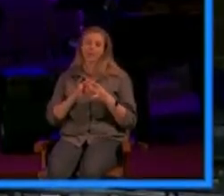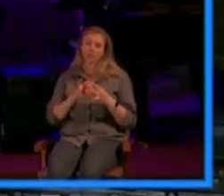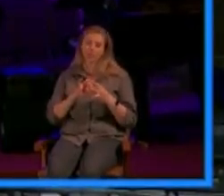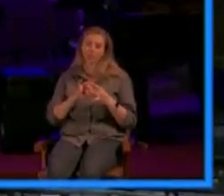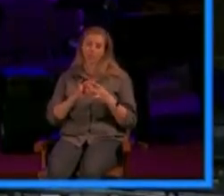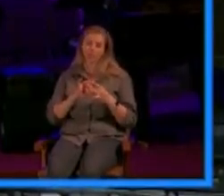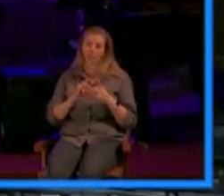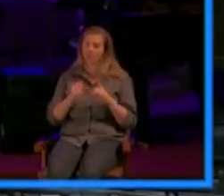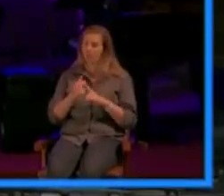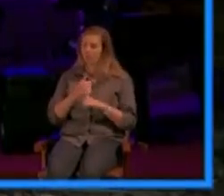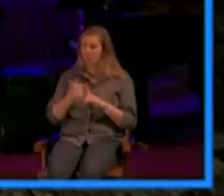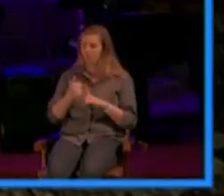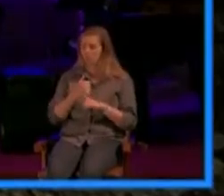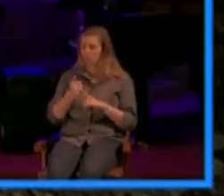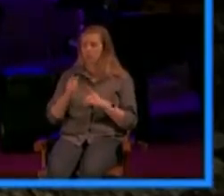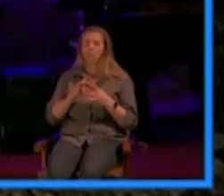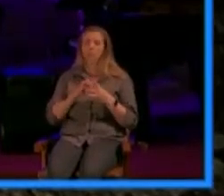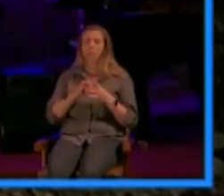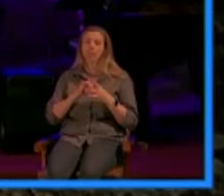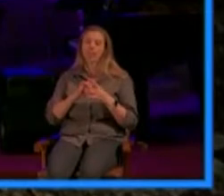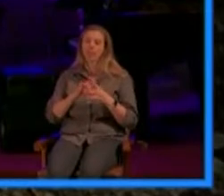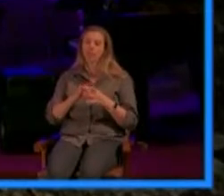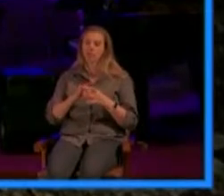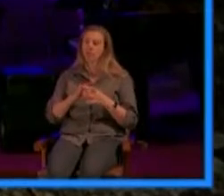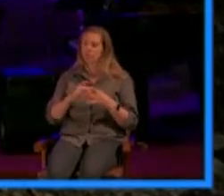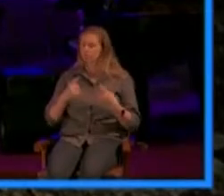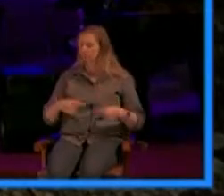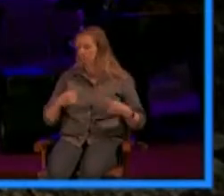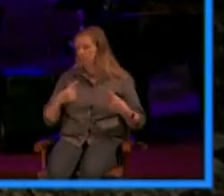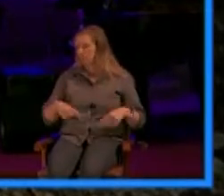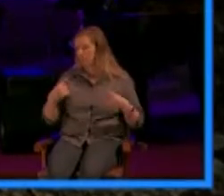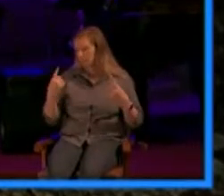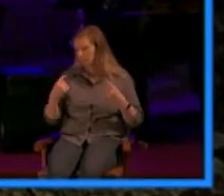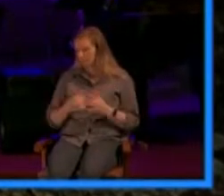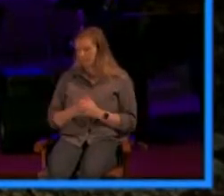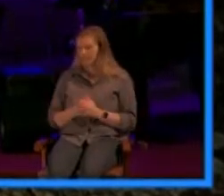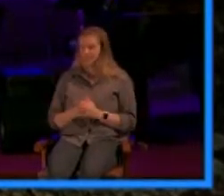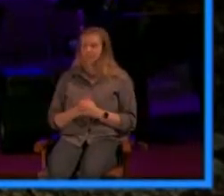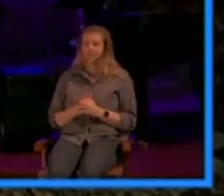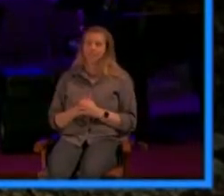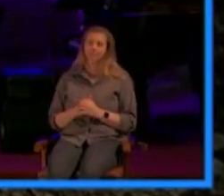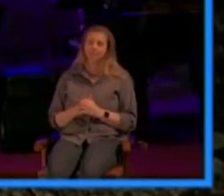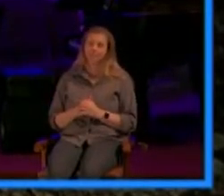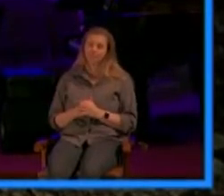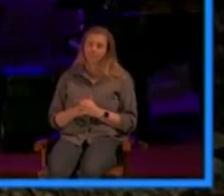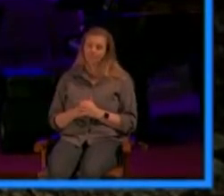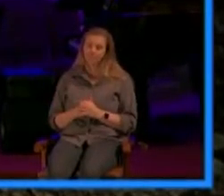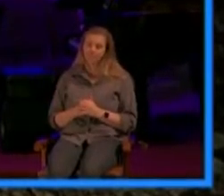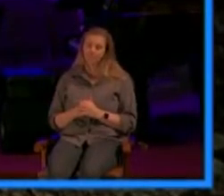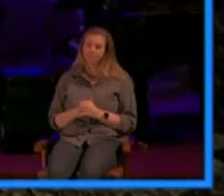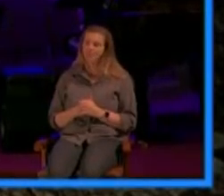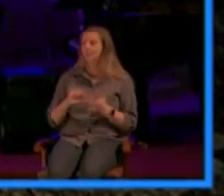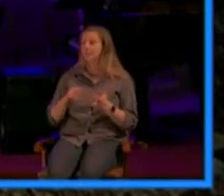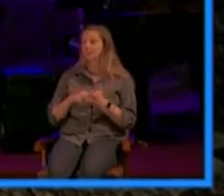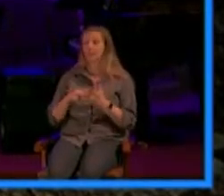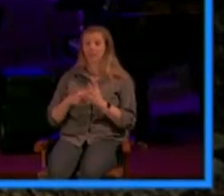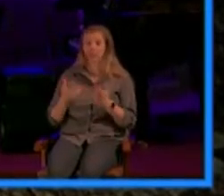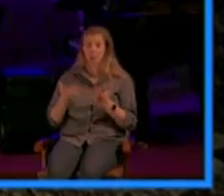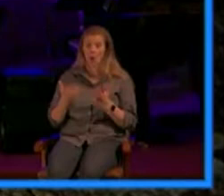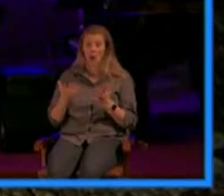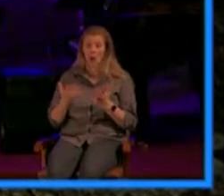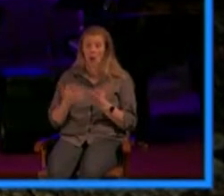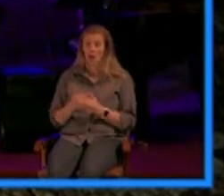There is a notion of relational persecution. How say? Well, it means that you may lose some friends or even